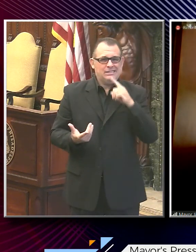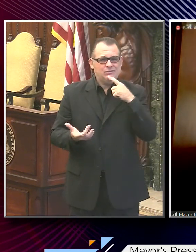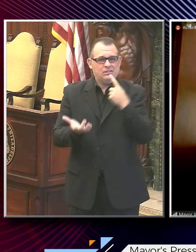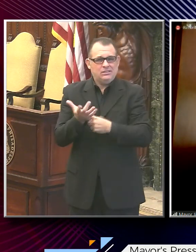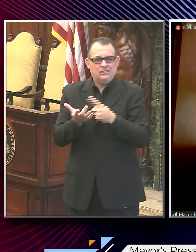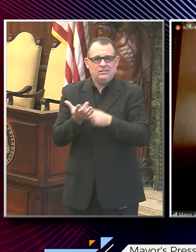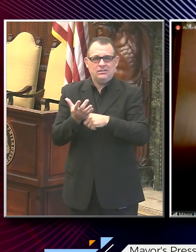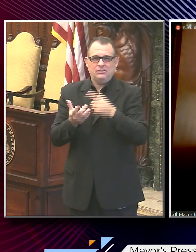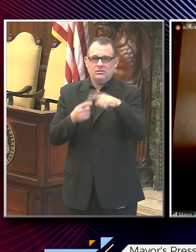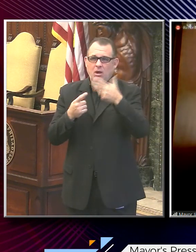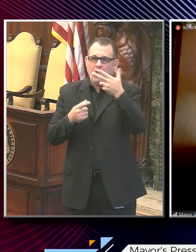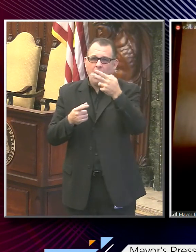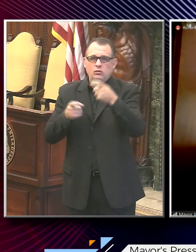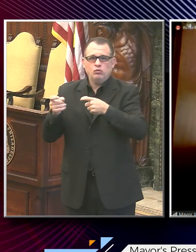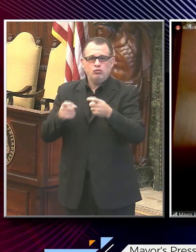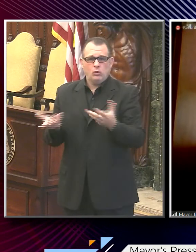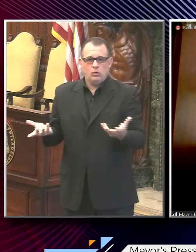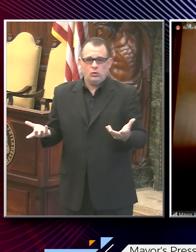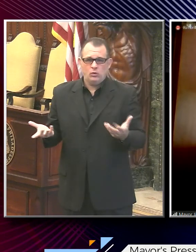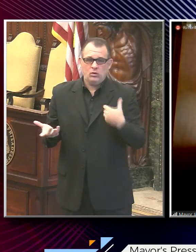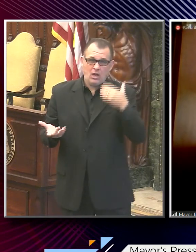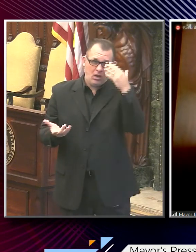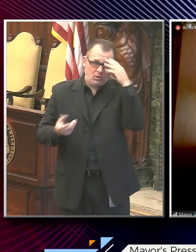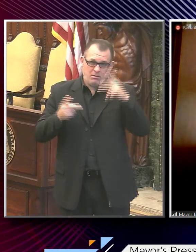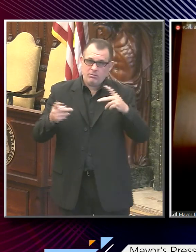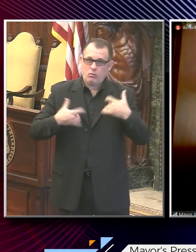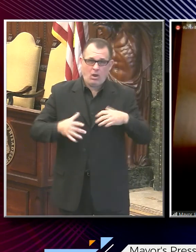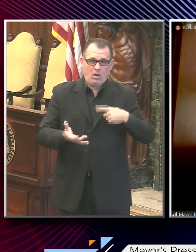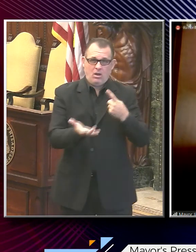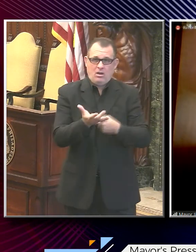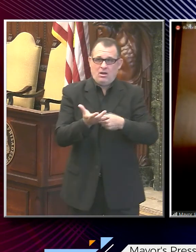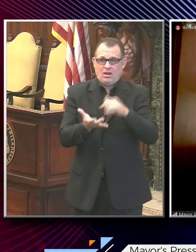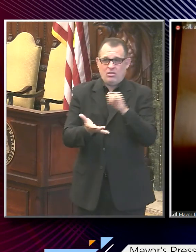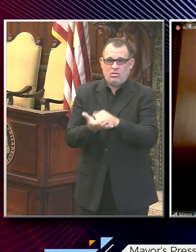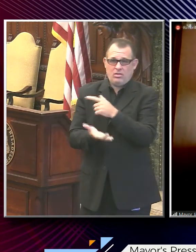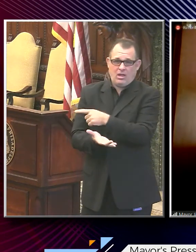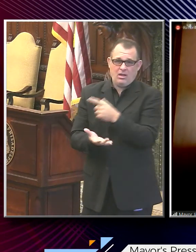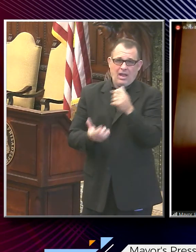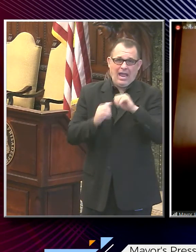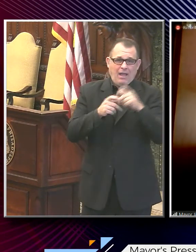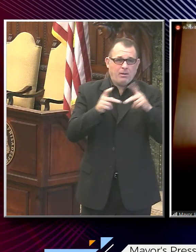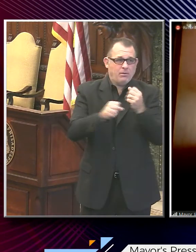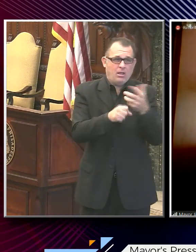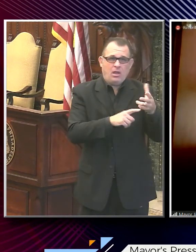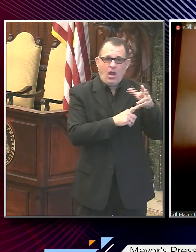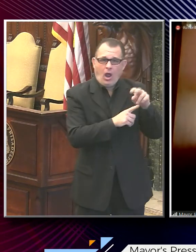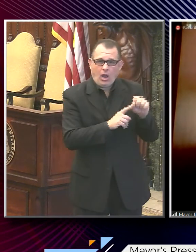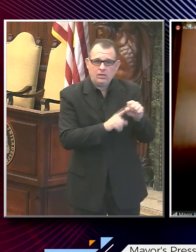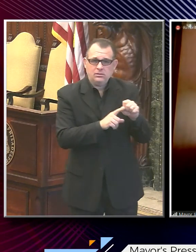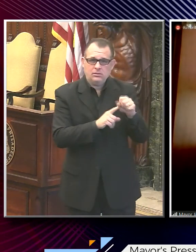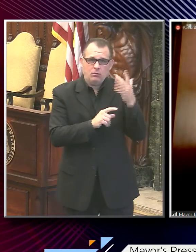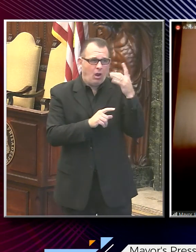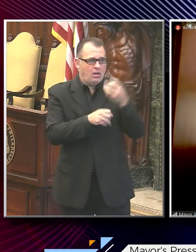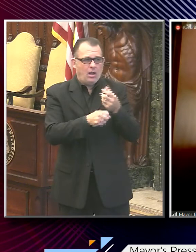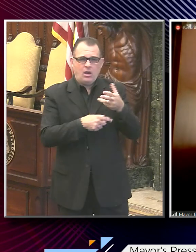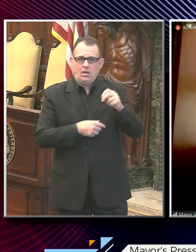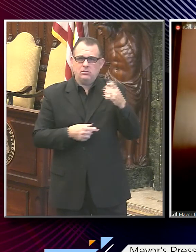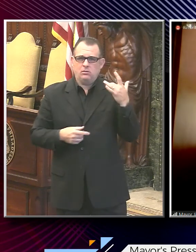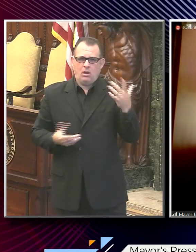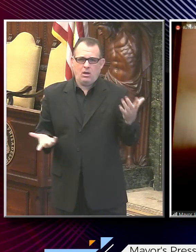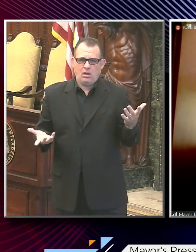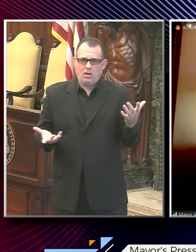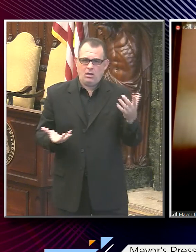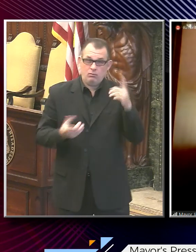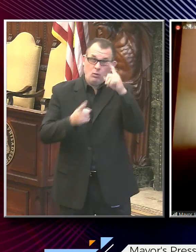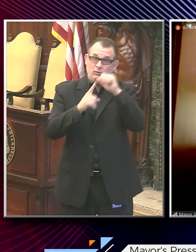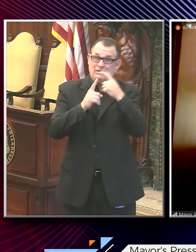know, certain folks don't want to talk about gun control. How do people get these guns? Why do they get these guns? We had one situation recently